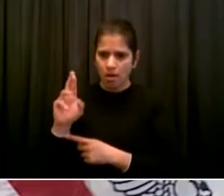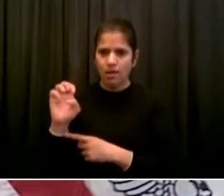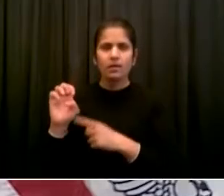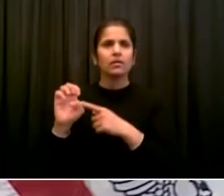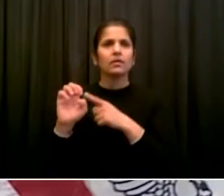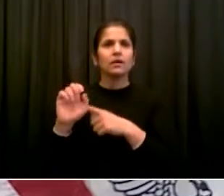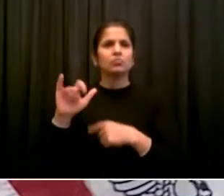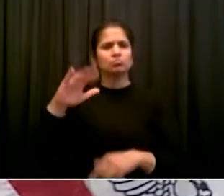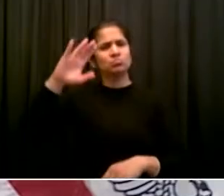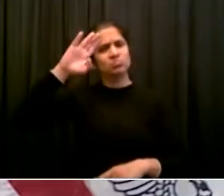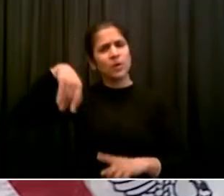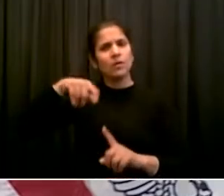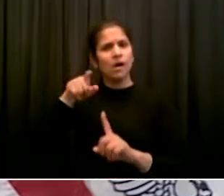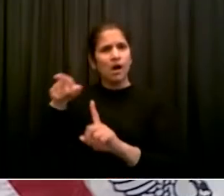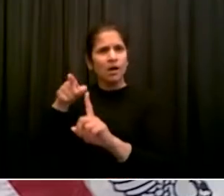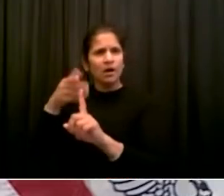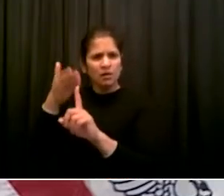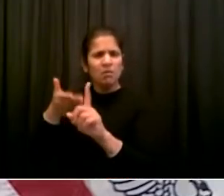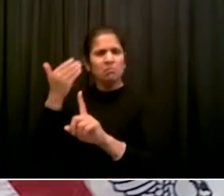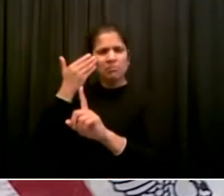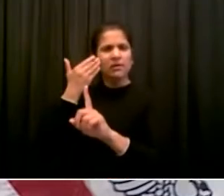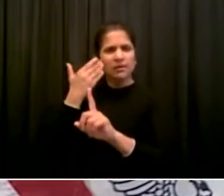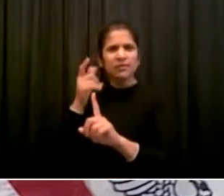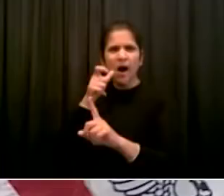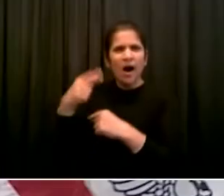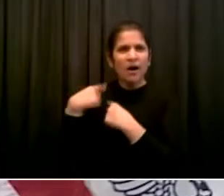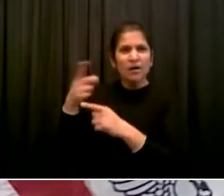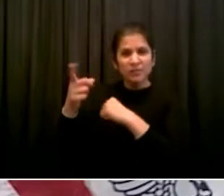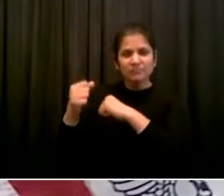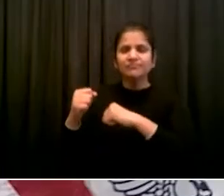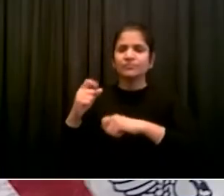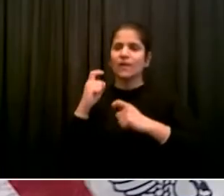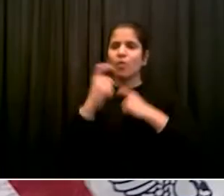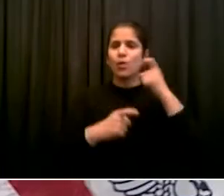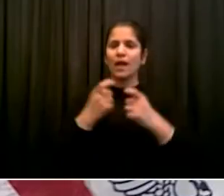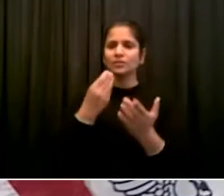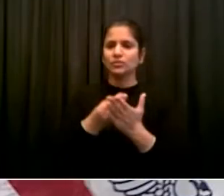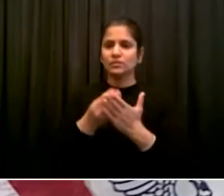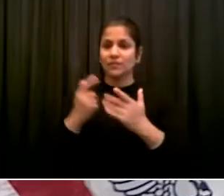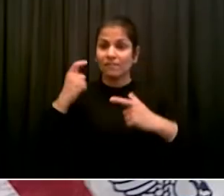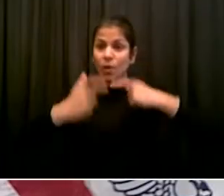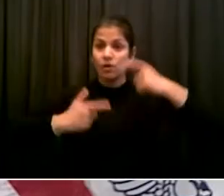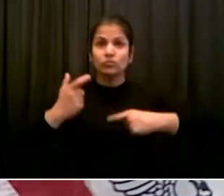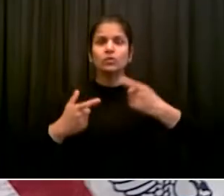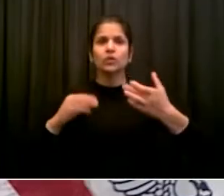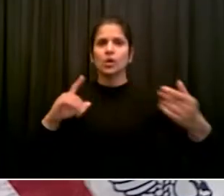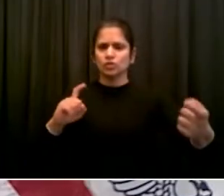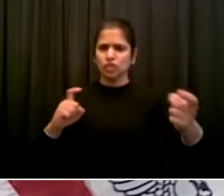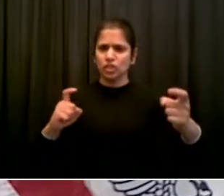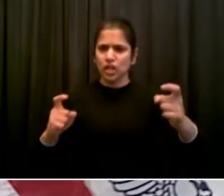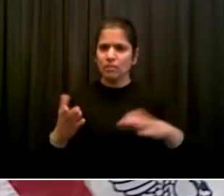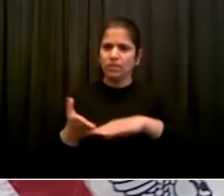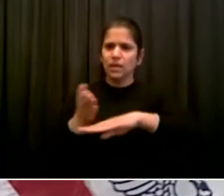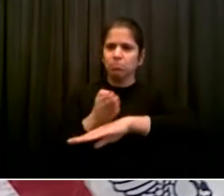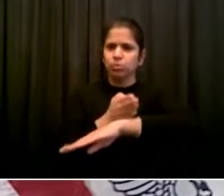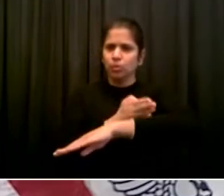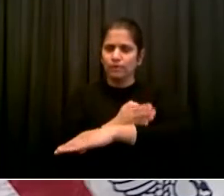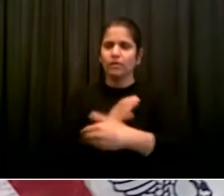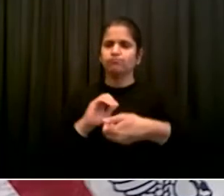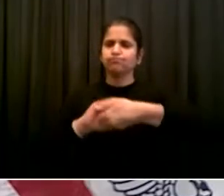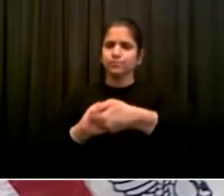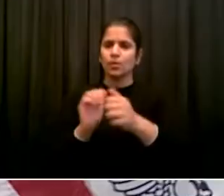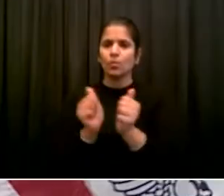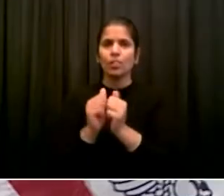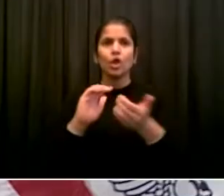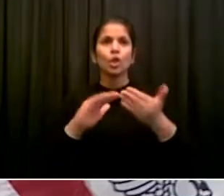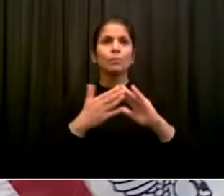of the Robin Hood Foundation. He has done transformative work there, has recognized that if we're going to address issues of